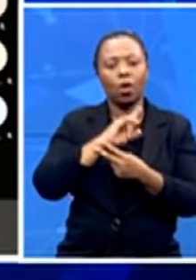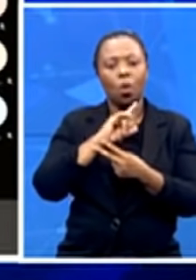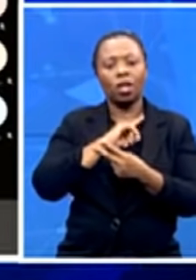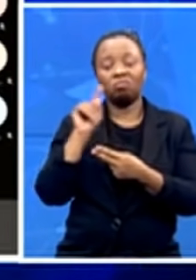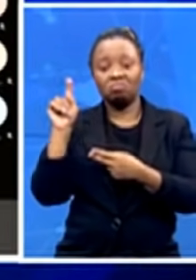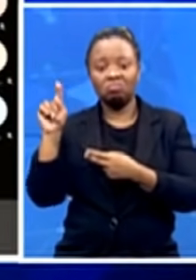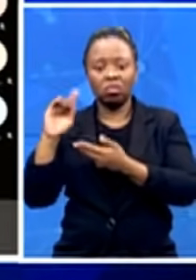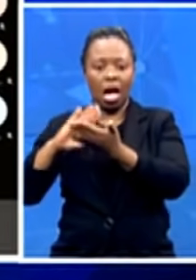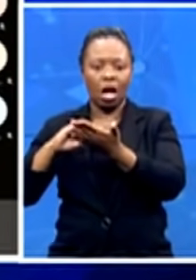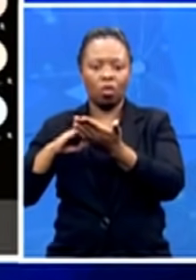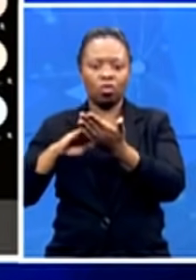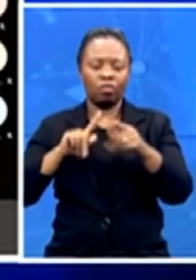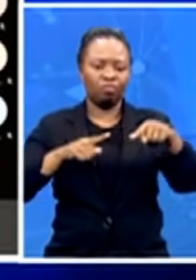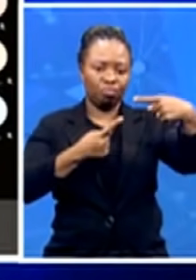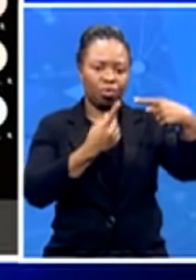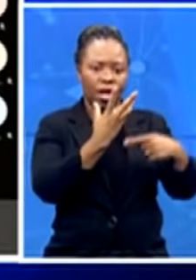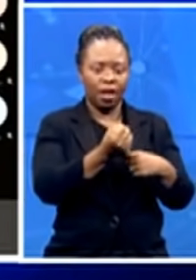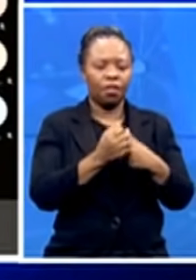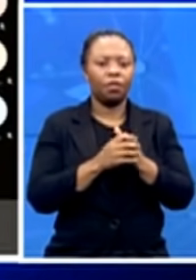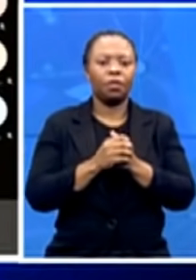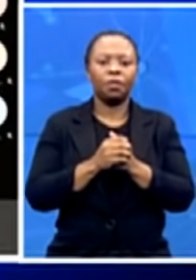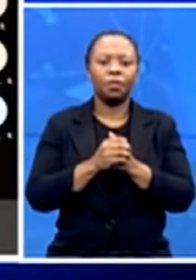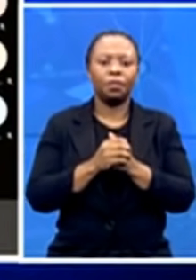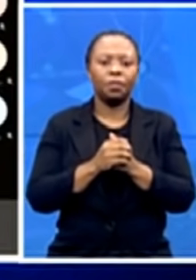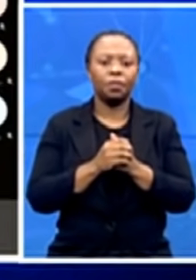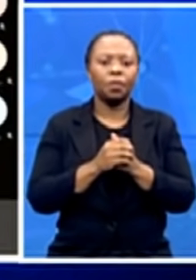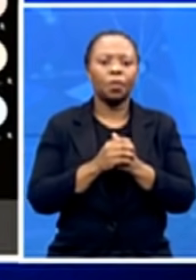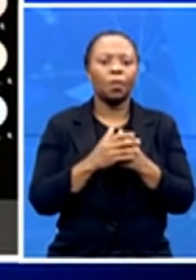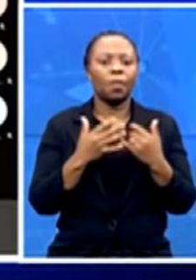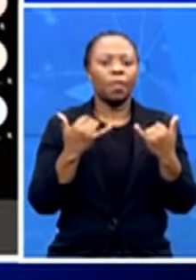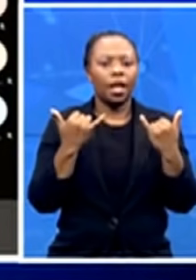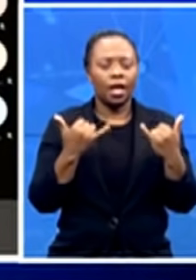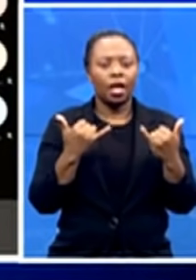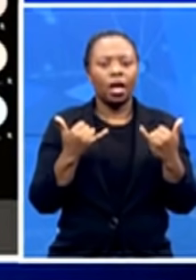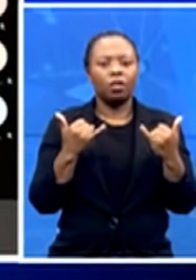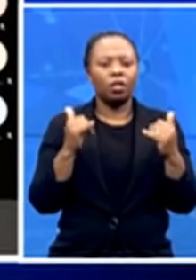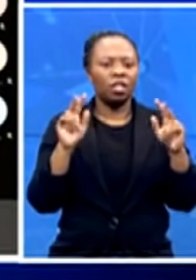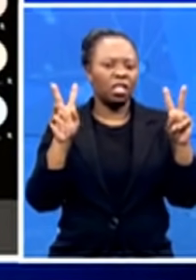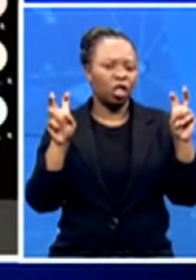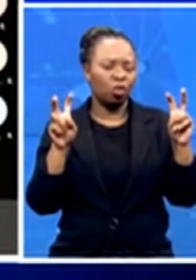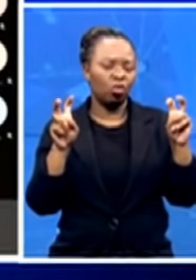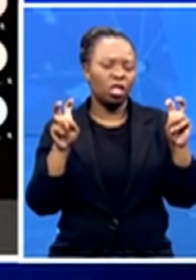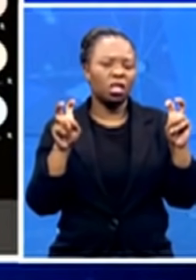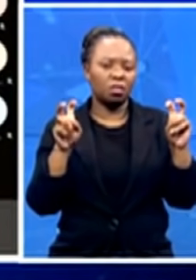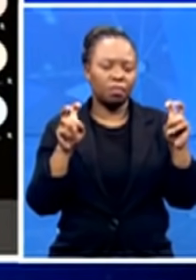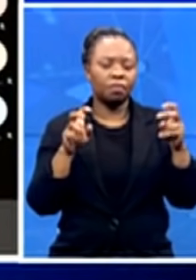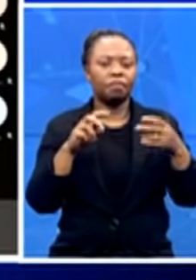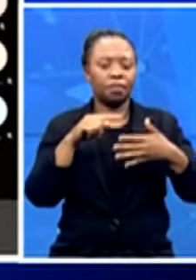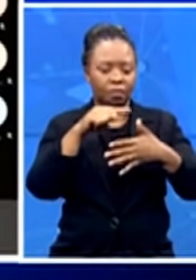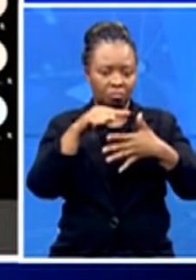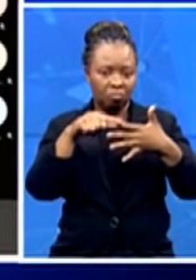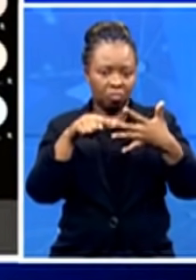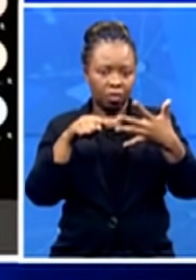Proceeding then to deal with the issues on the merits, there are 5 issues that we traverse in the judgment. The